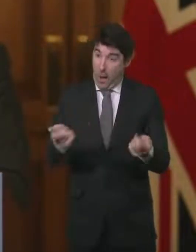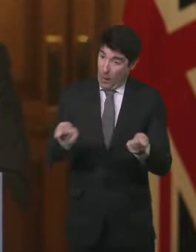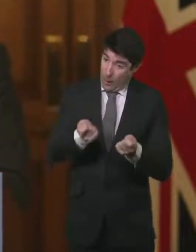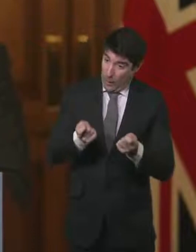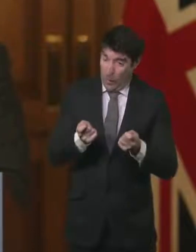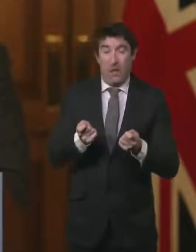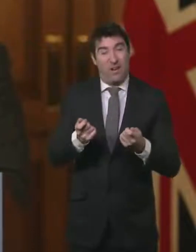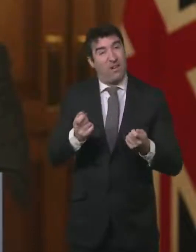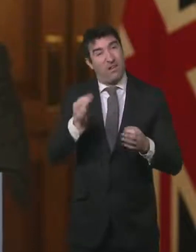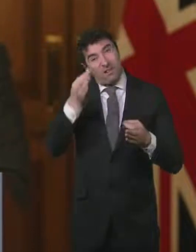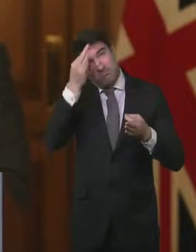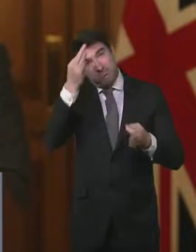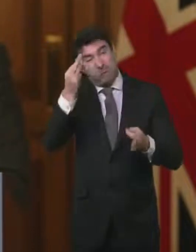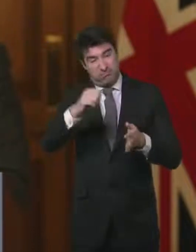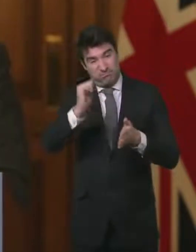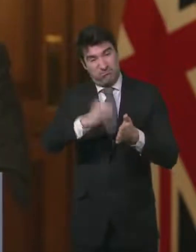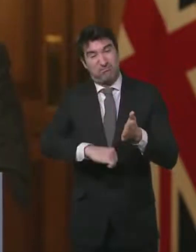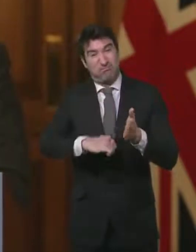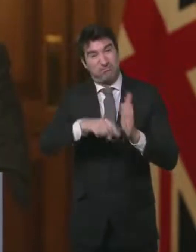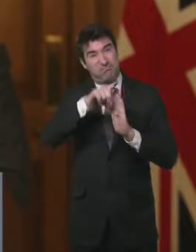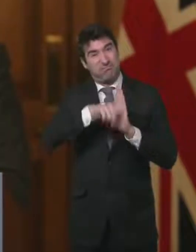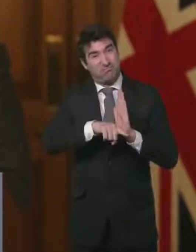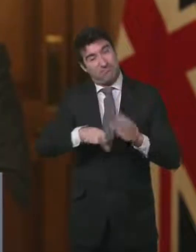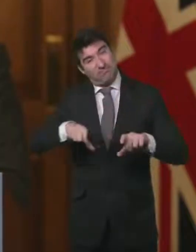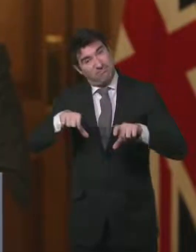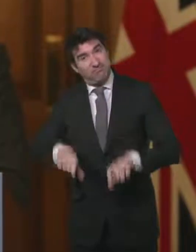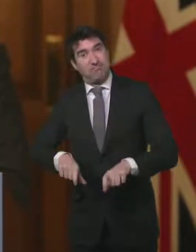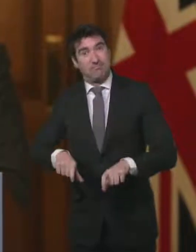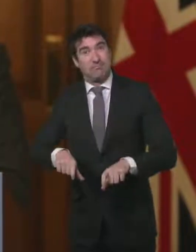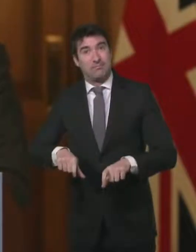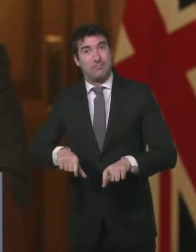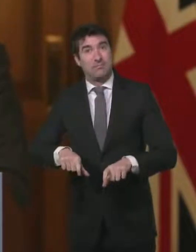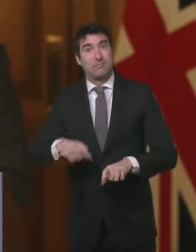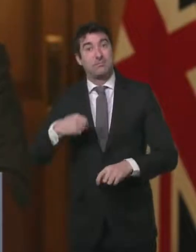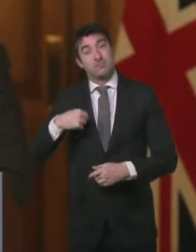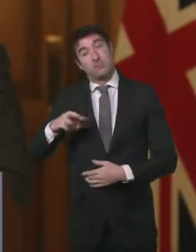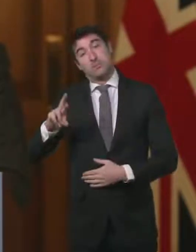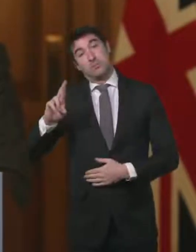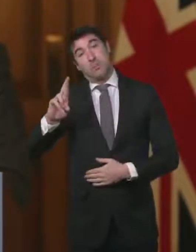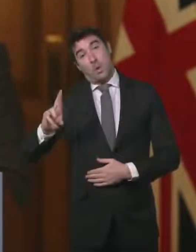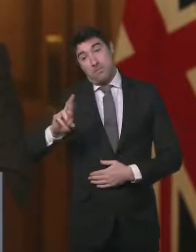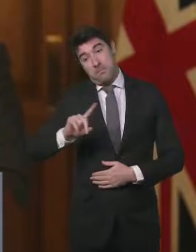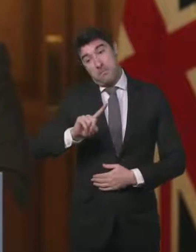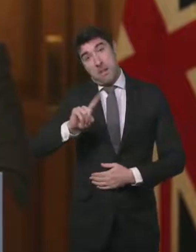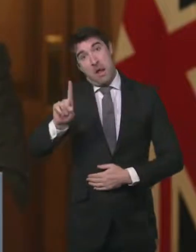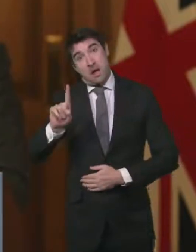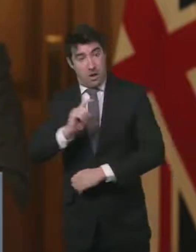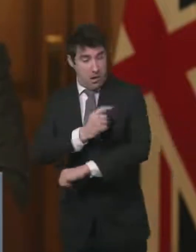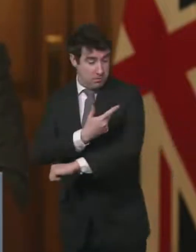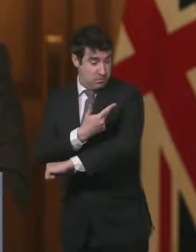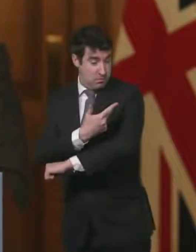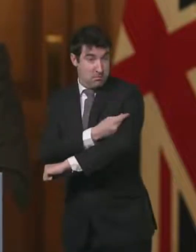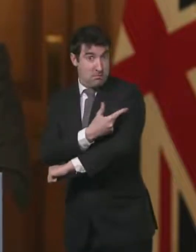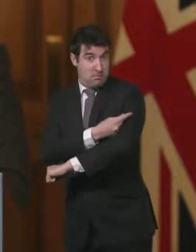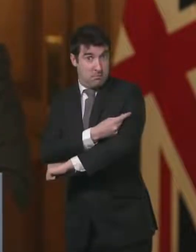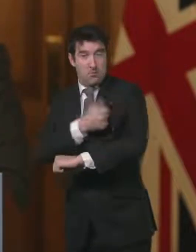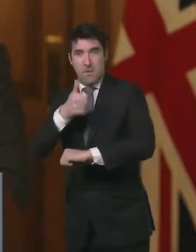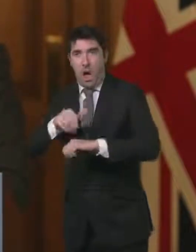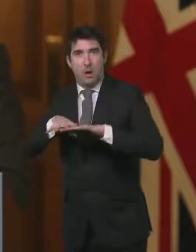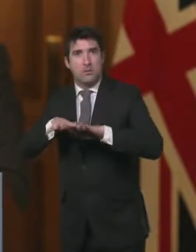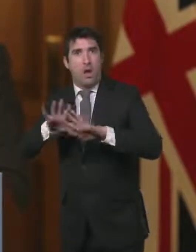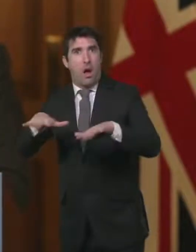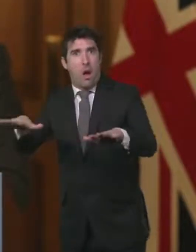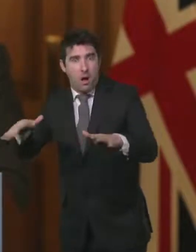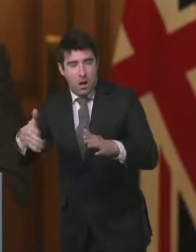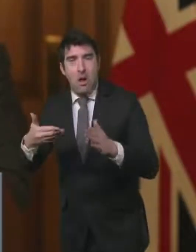much progress with the vaccine and also with tough tiering that there will be different options. February, We middle hope of that comes February, as